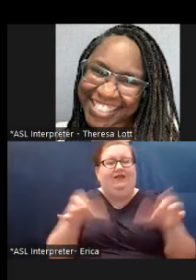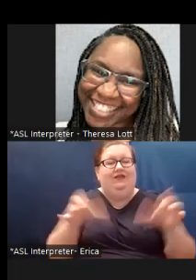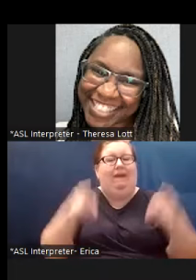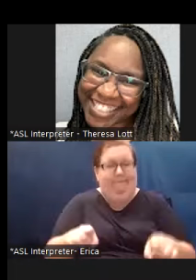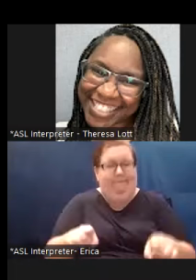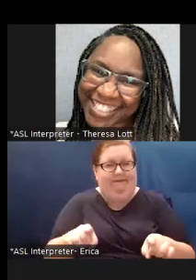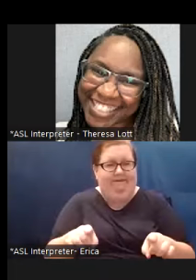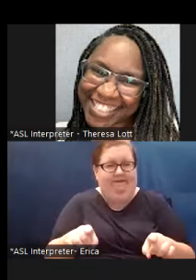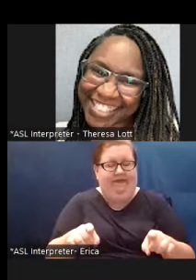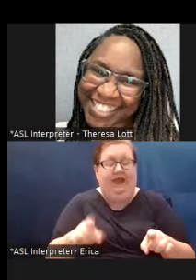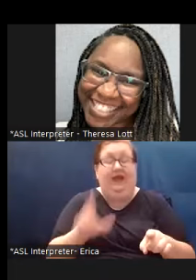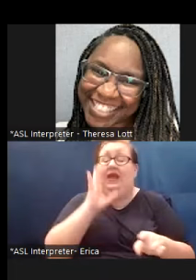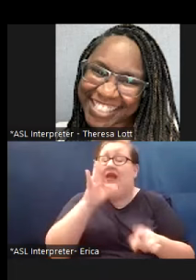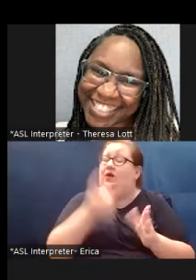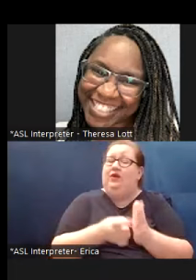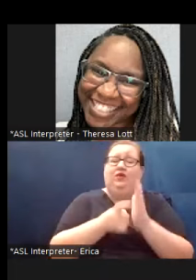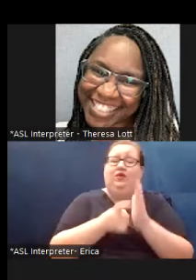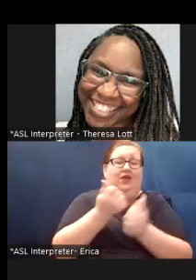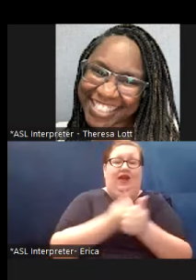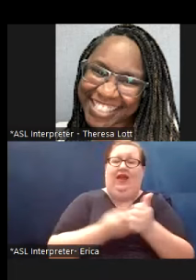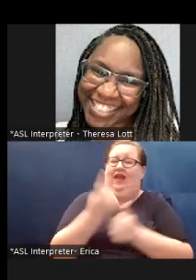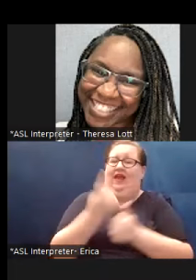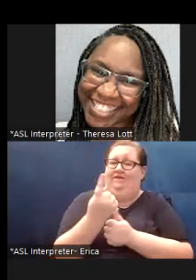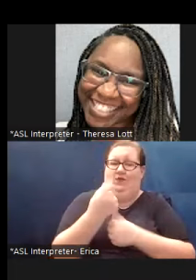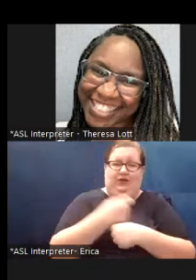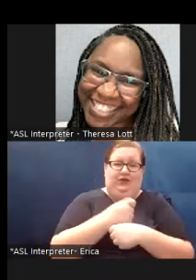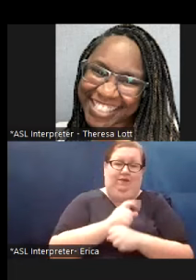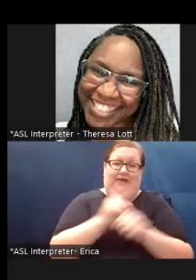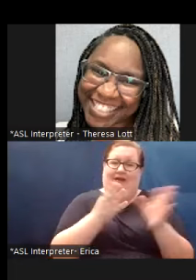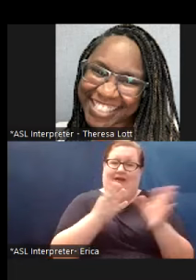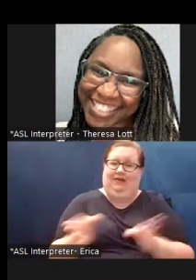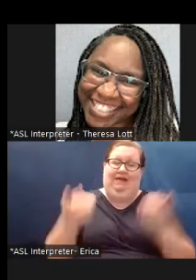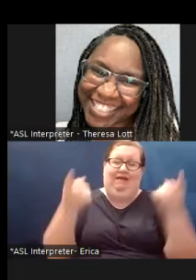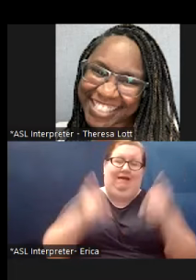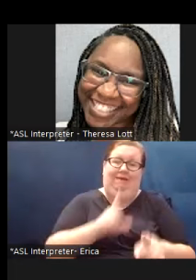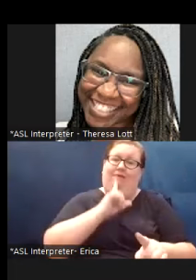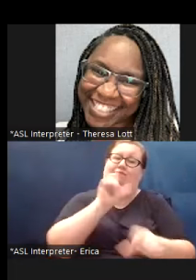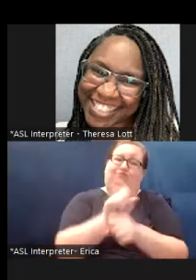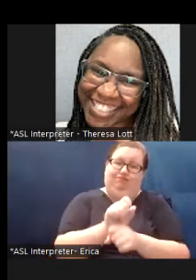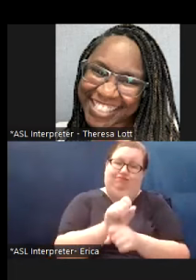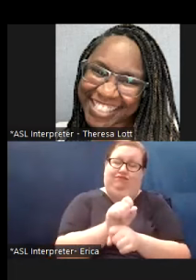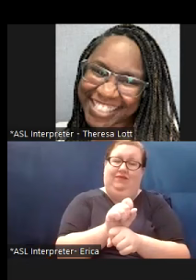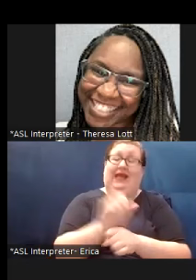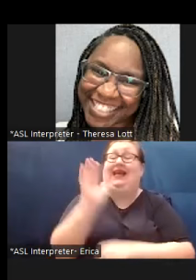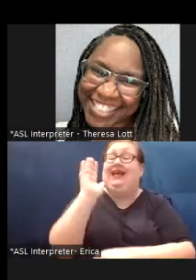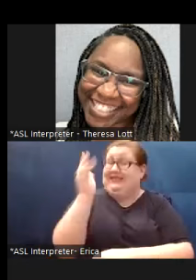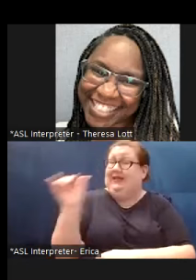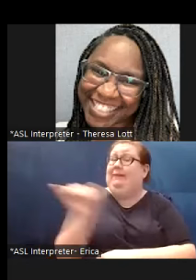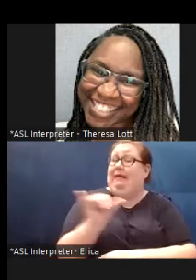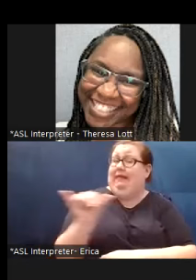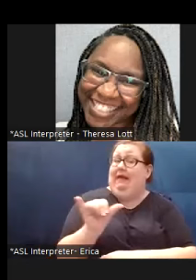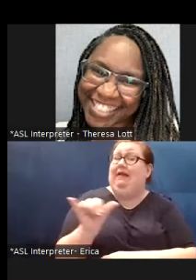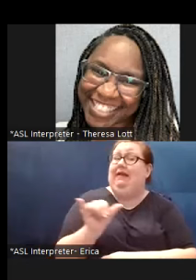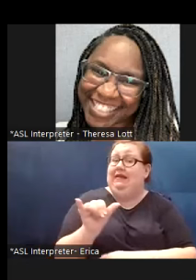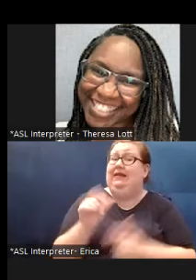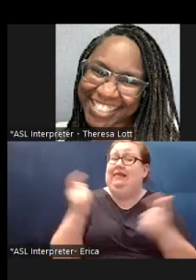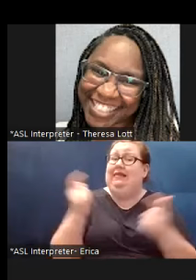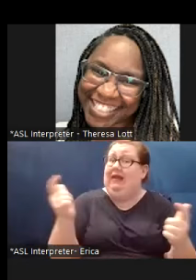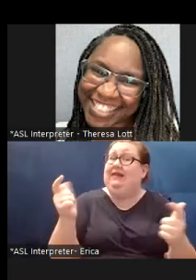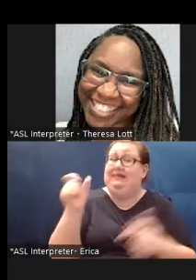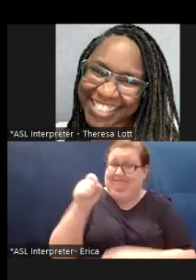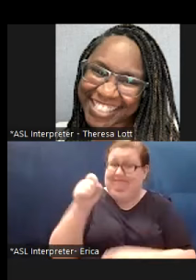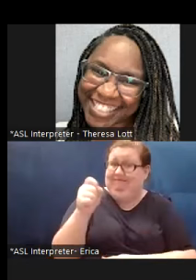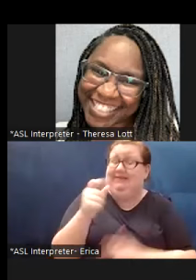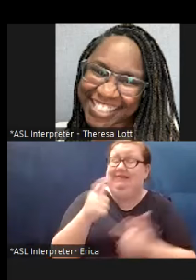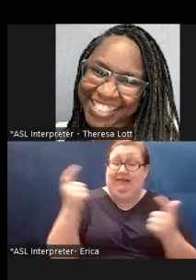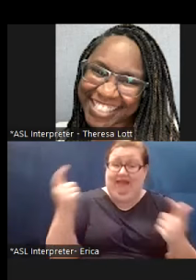going to require everyone to make this plan a reality. This will all seem like a lot. It is a lot. It will take time to implement.